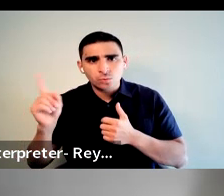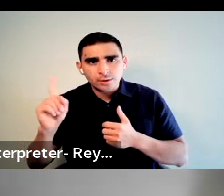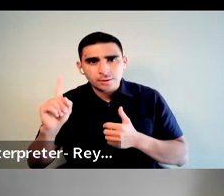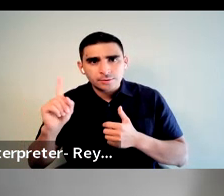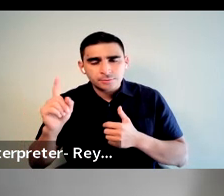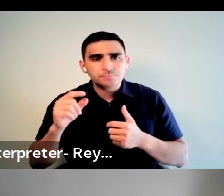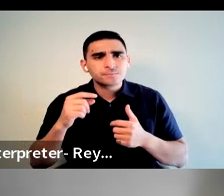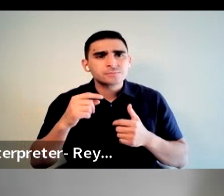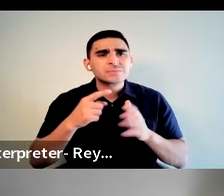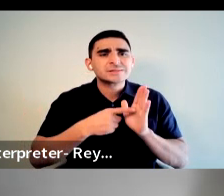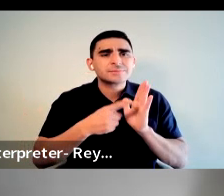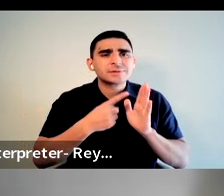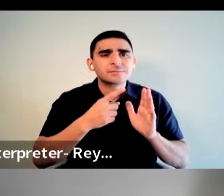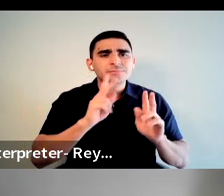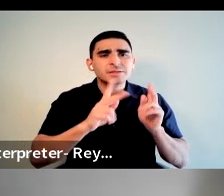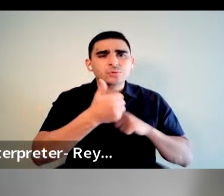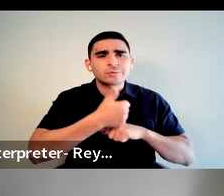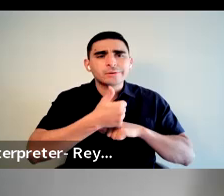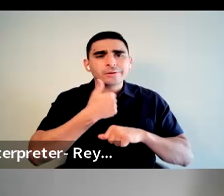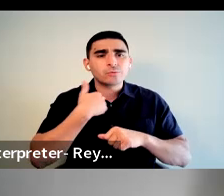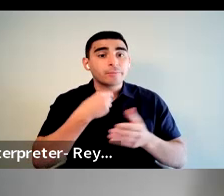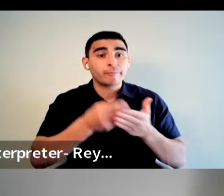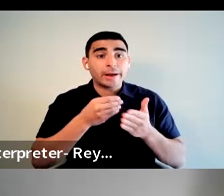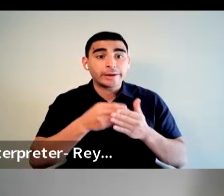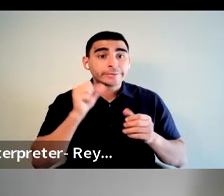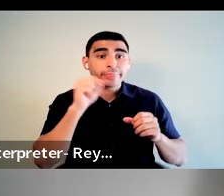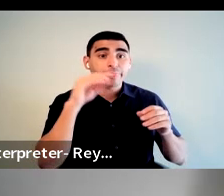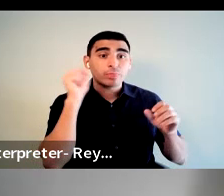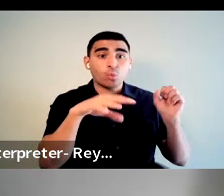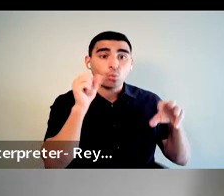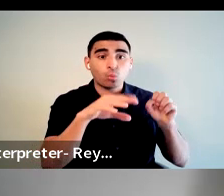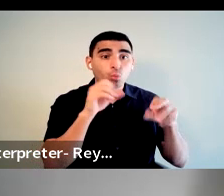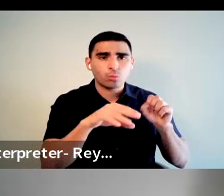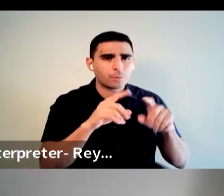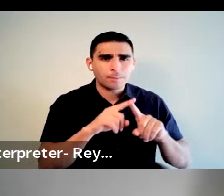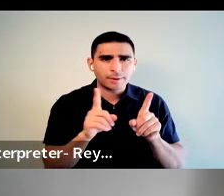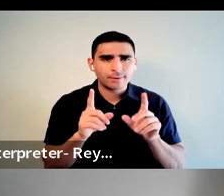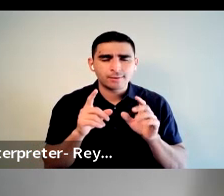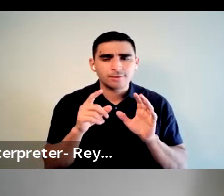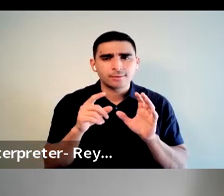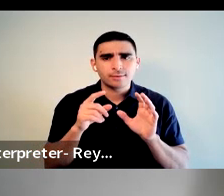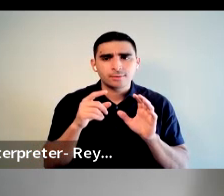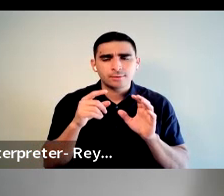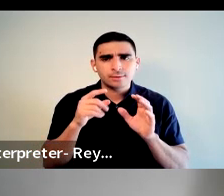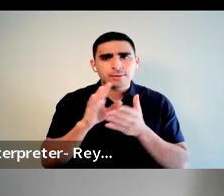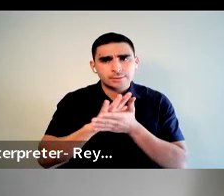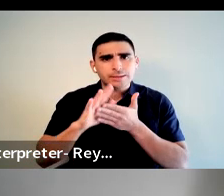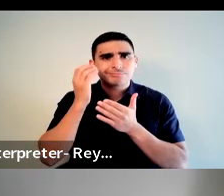We get accused of throwing money at all these things, but it would be nice to know that what we're doing is